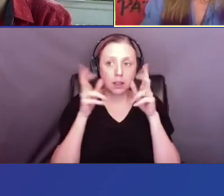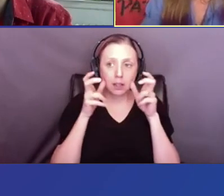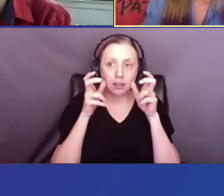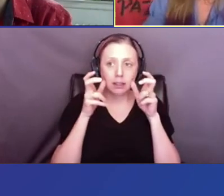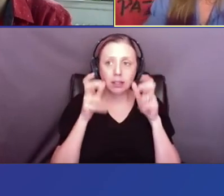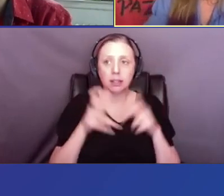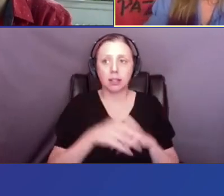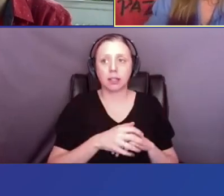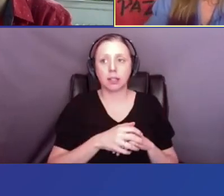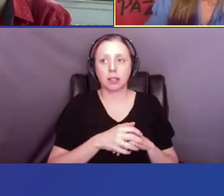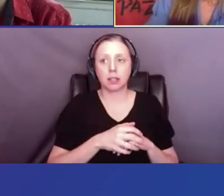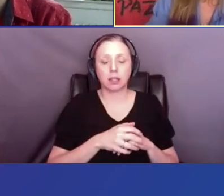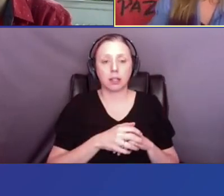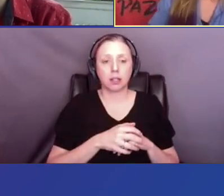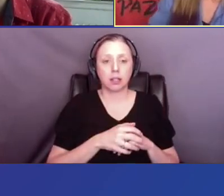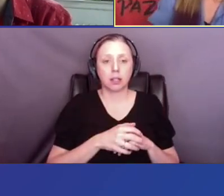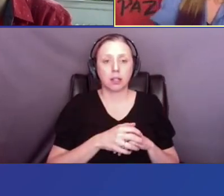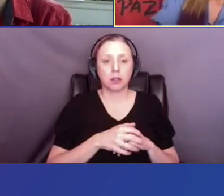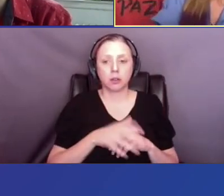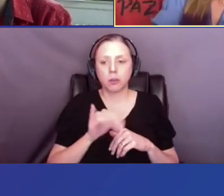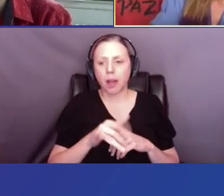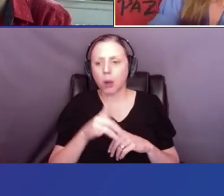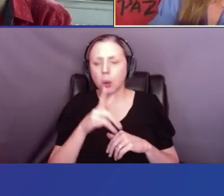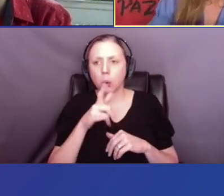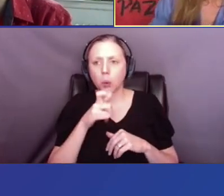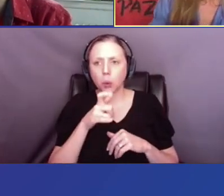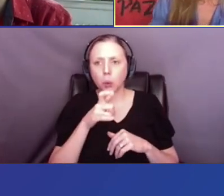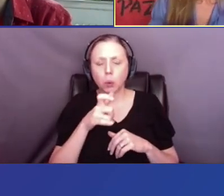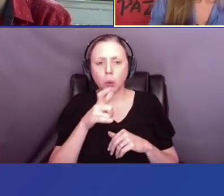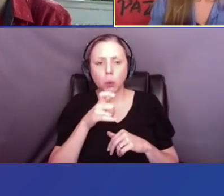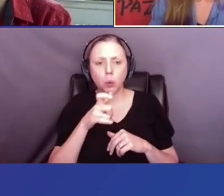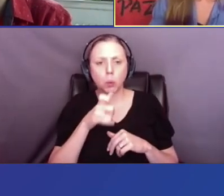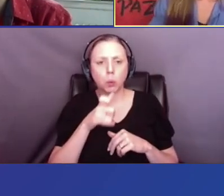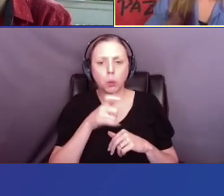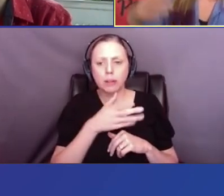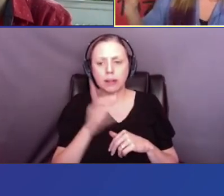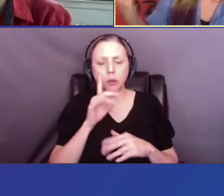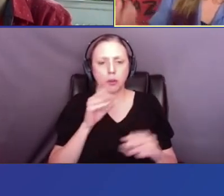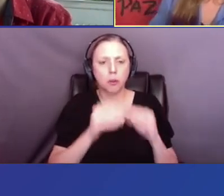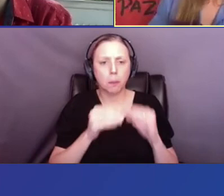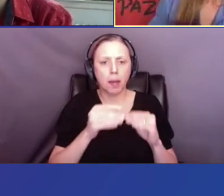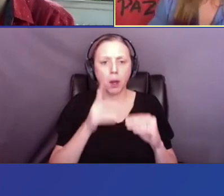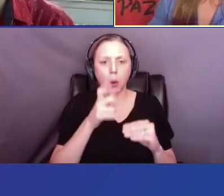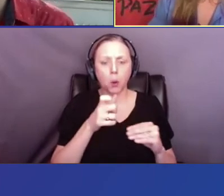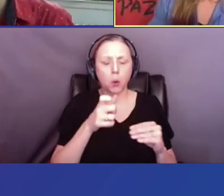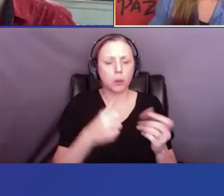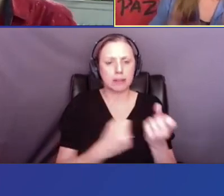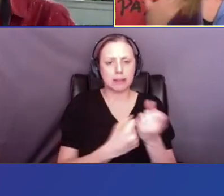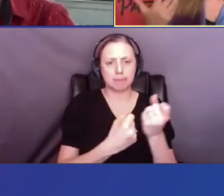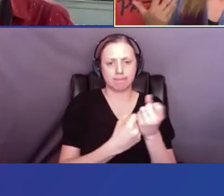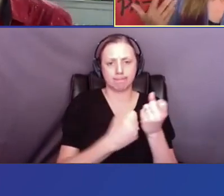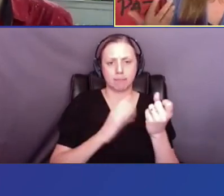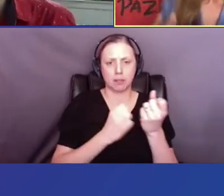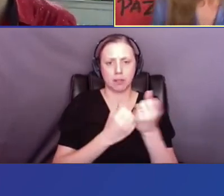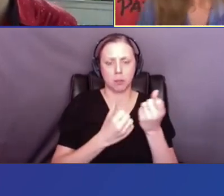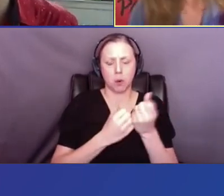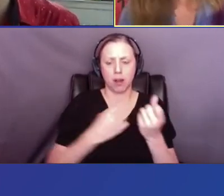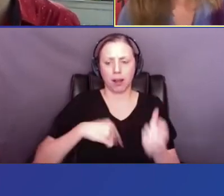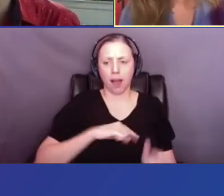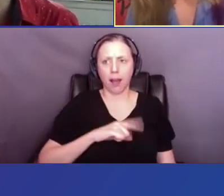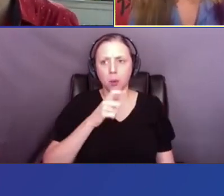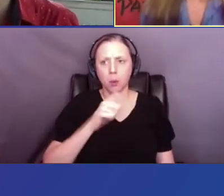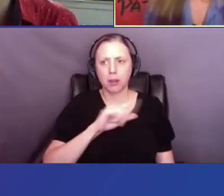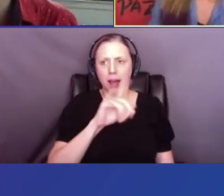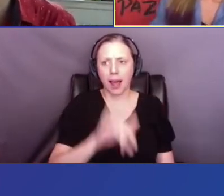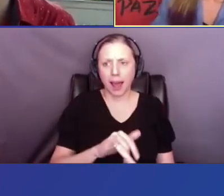there to repair, right? Who else is our ally? And thinking about the mountain and coming from an